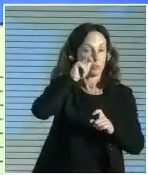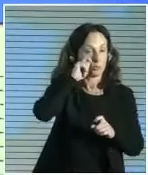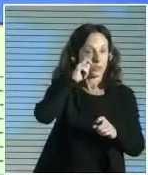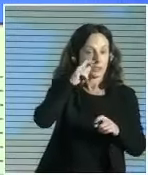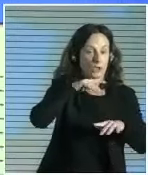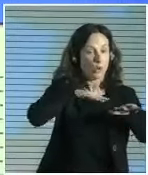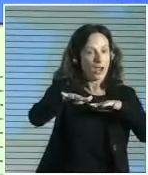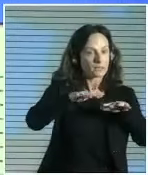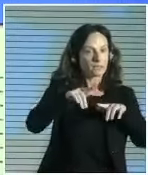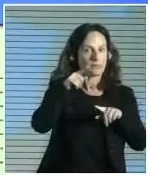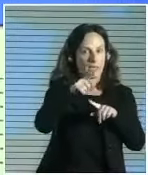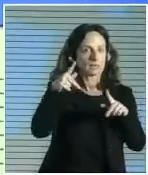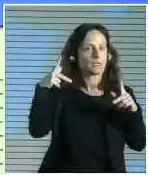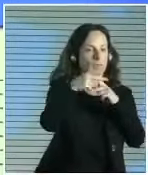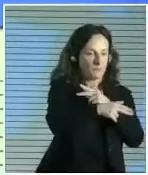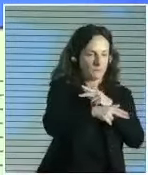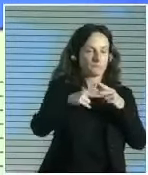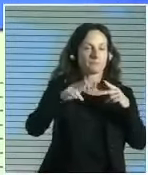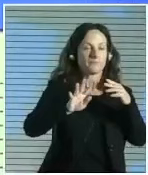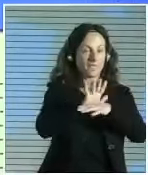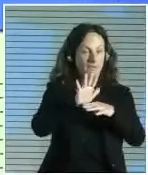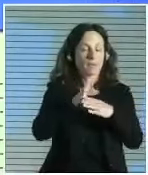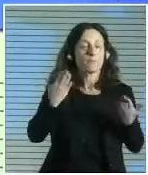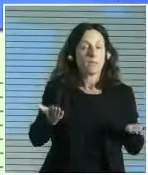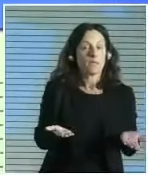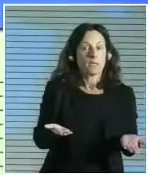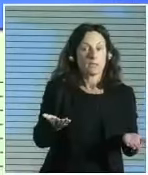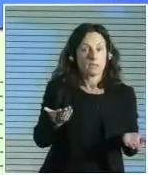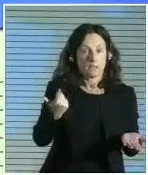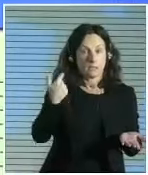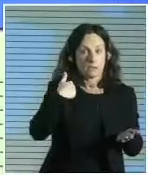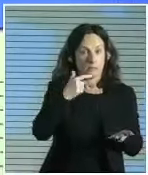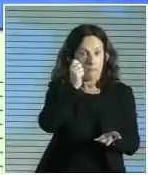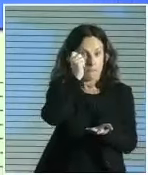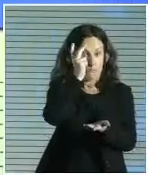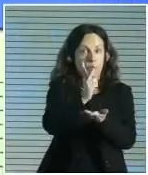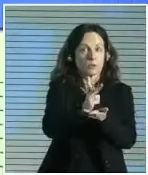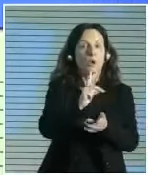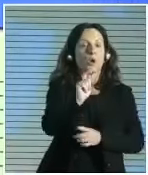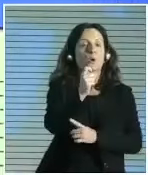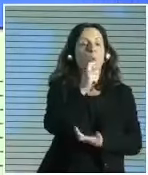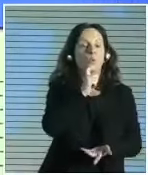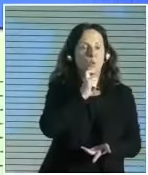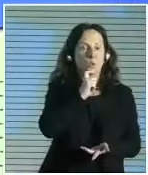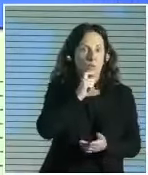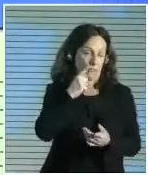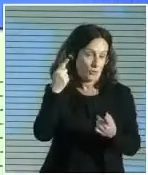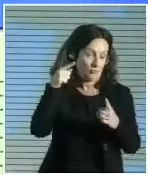our economy, the key is to measure and the target is to reduce. And this only can be